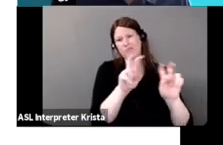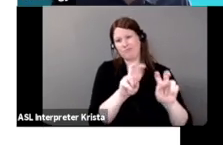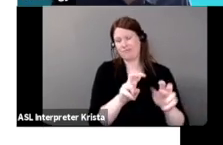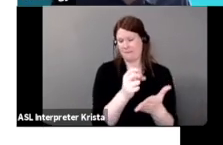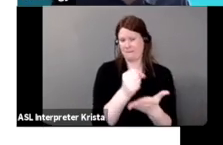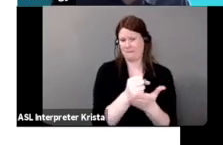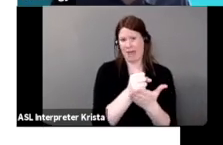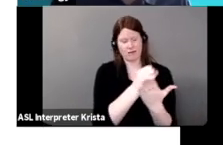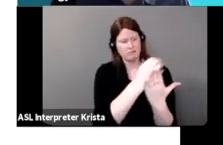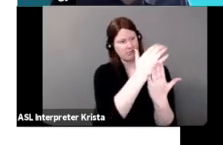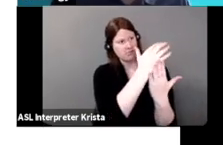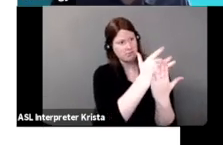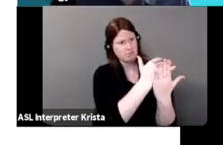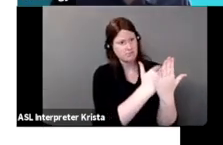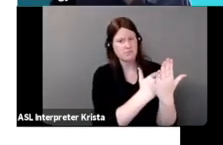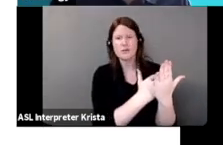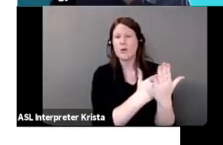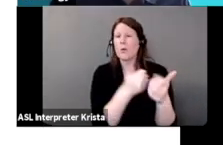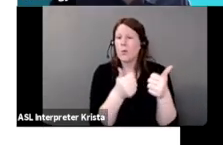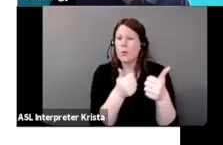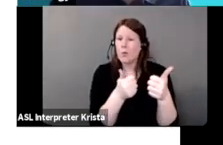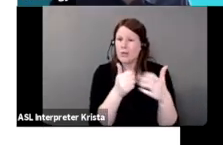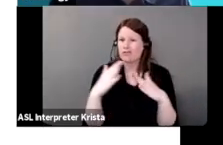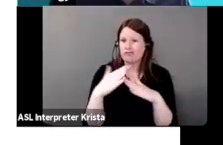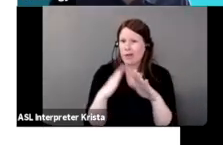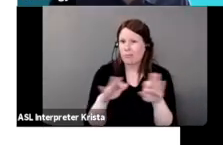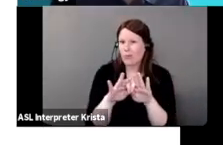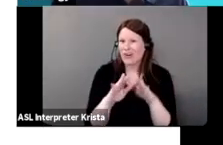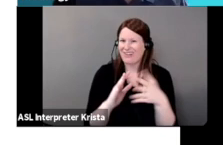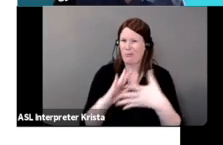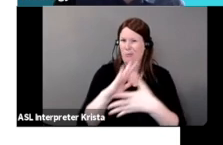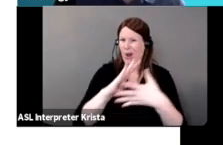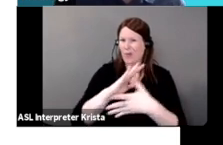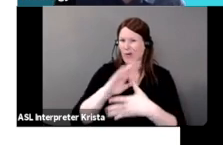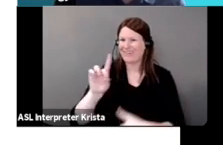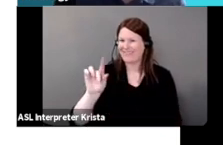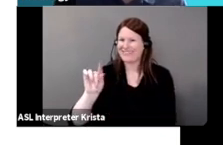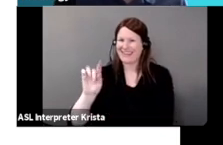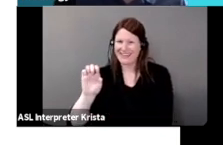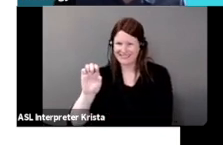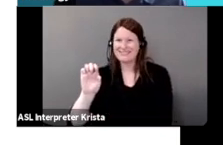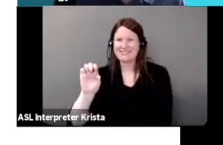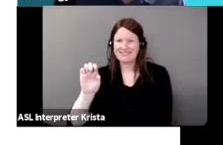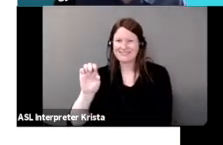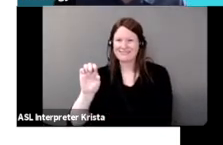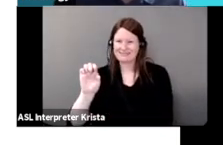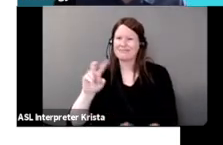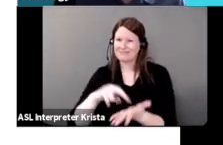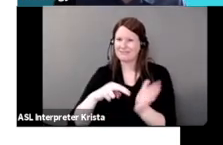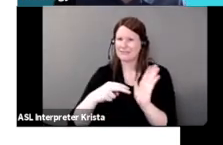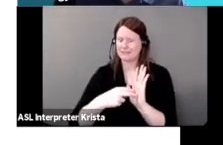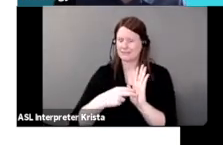you is the priority date, which is the date at which you have disclosed that